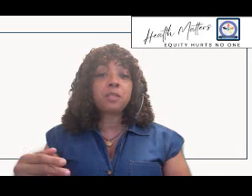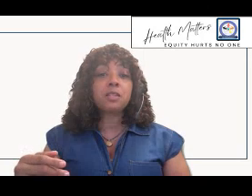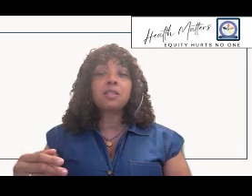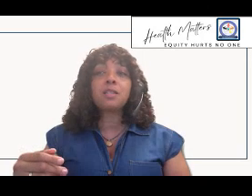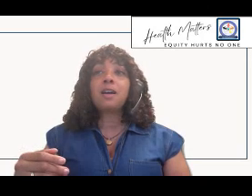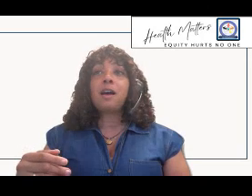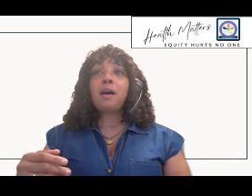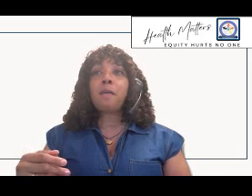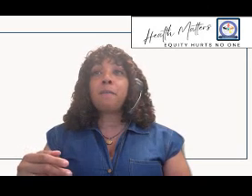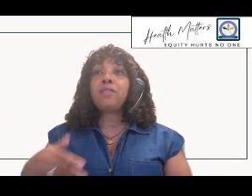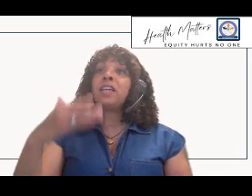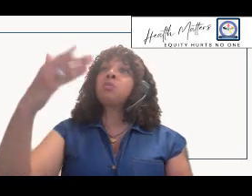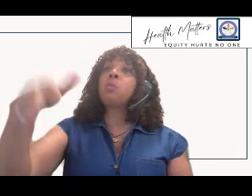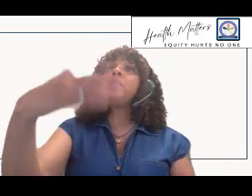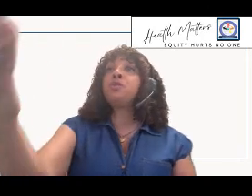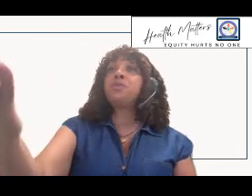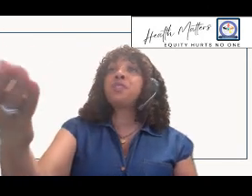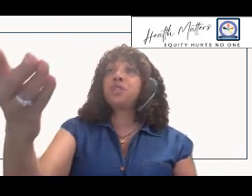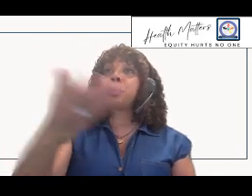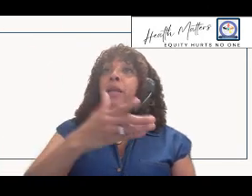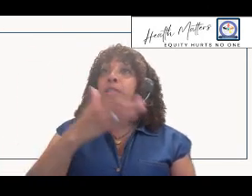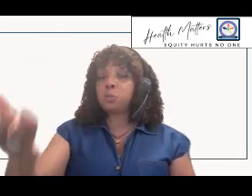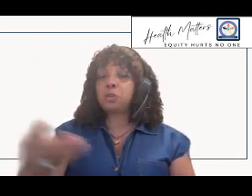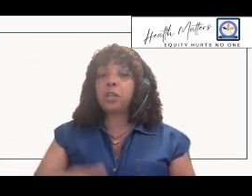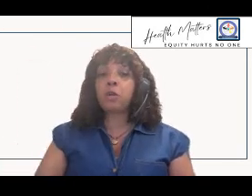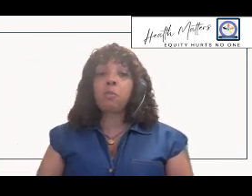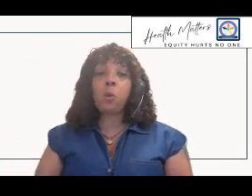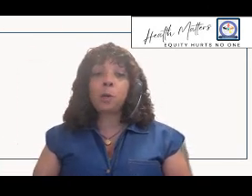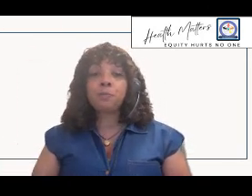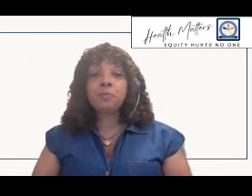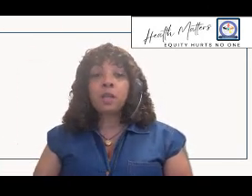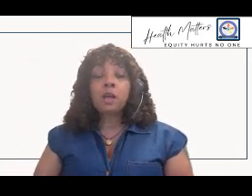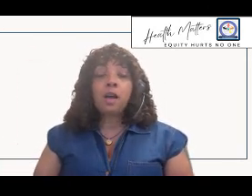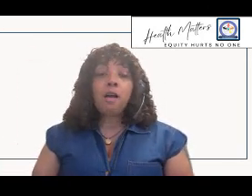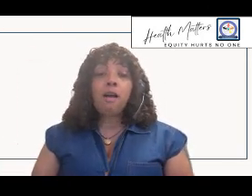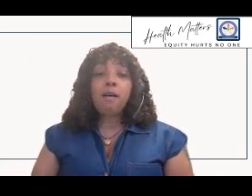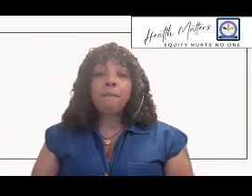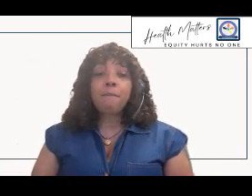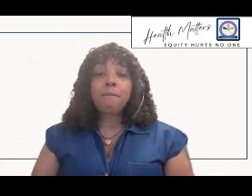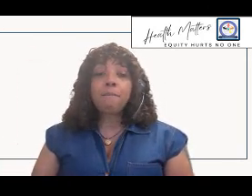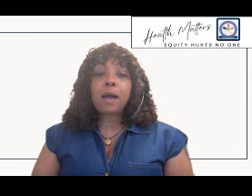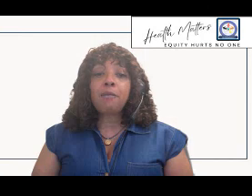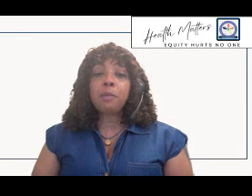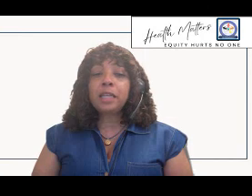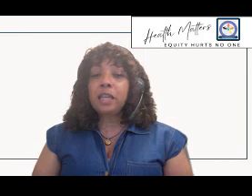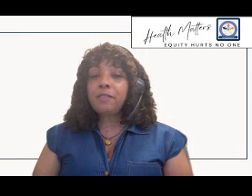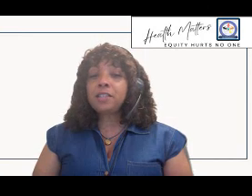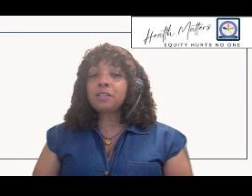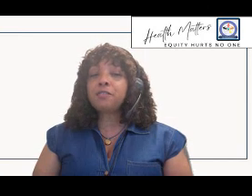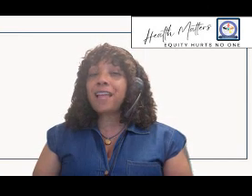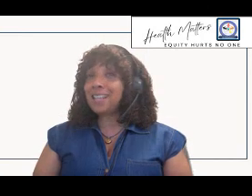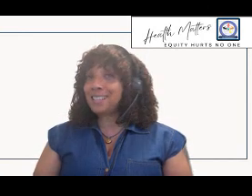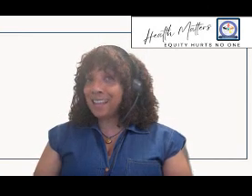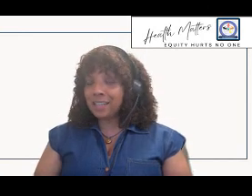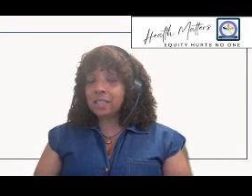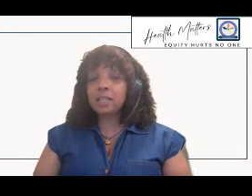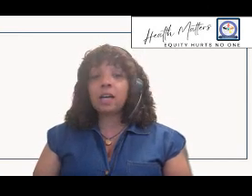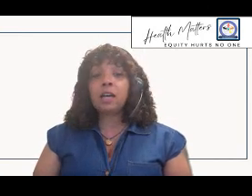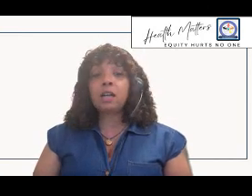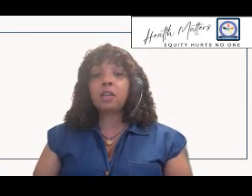documentation purposes, and that's what we use to generate this particular report. I believe as of